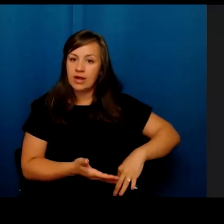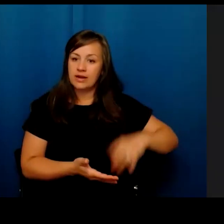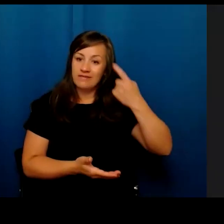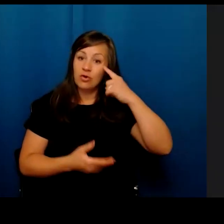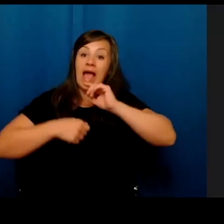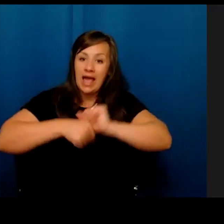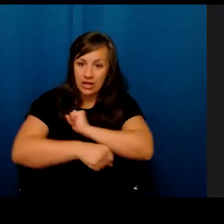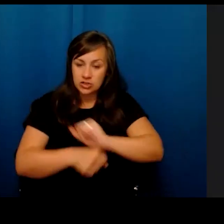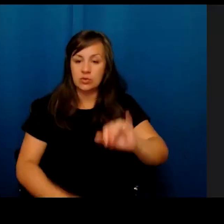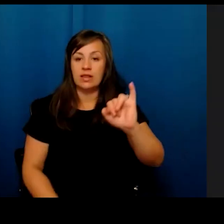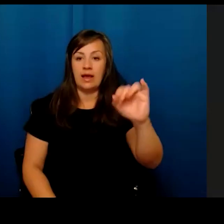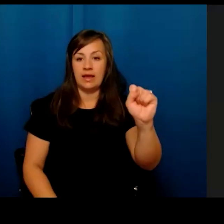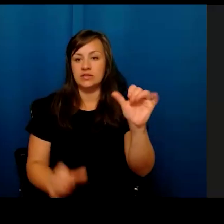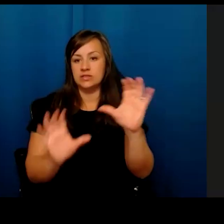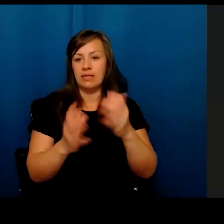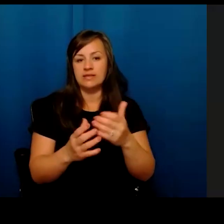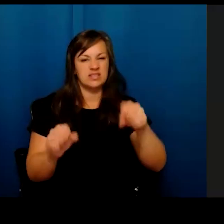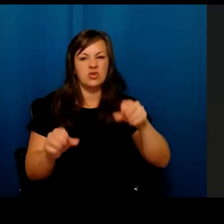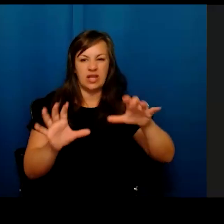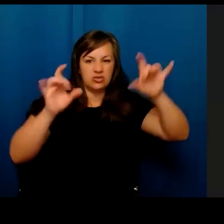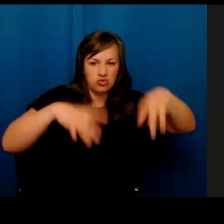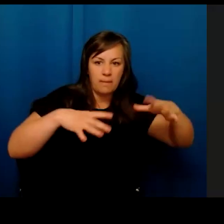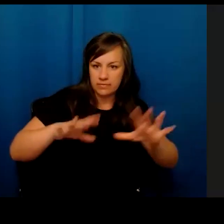system courses. You can absolutely do that. We